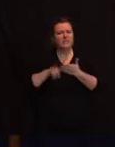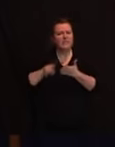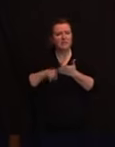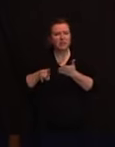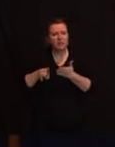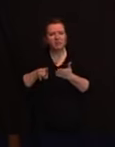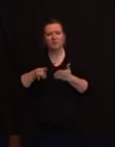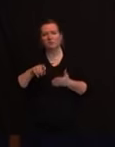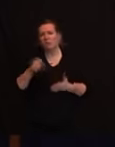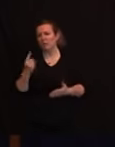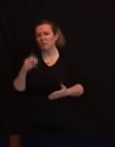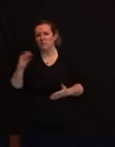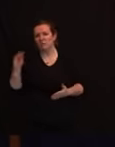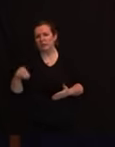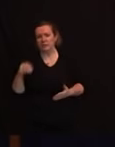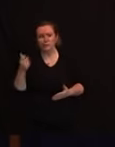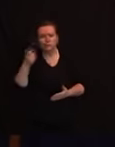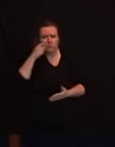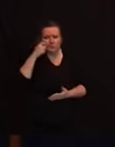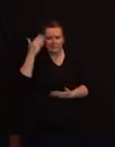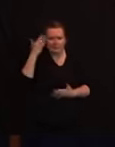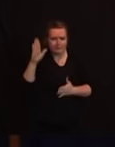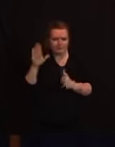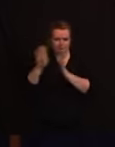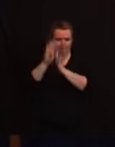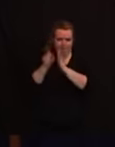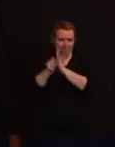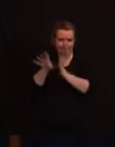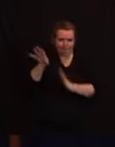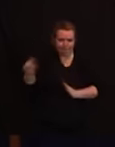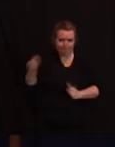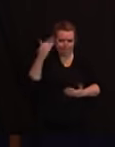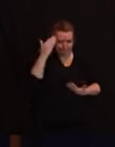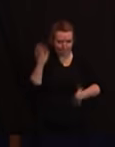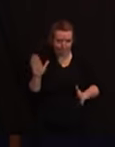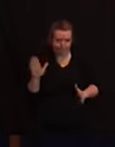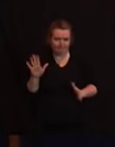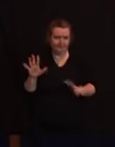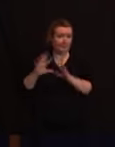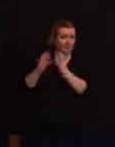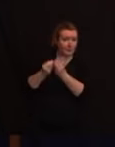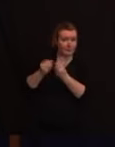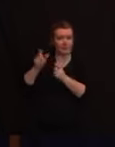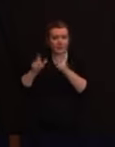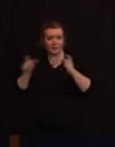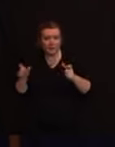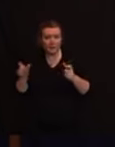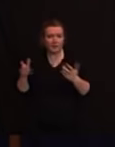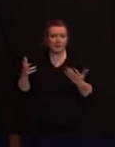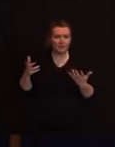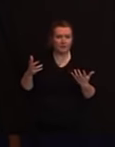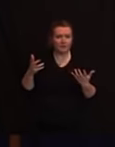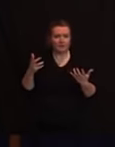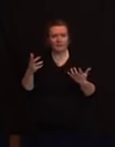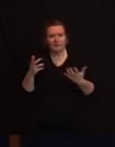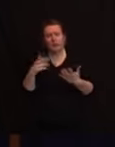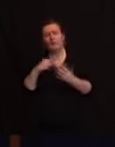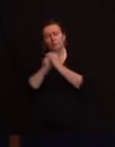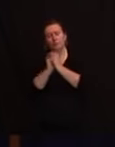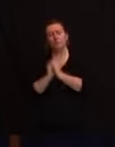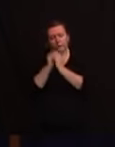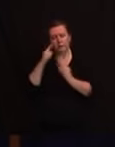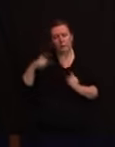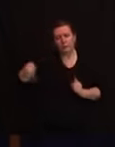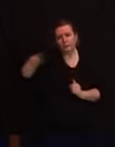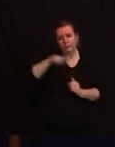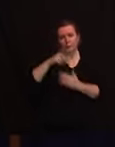11% of the deaths. All of these families, these individuals, are in our thoughts and prayers. According to the data from